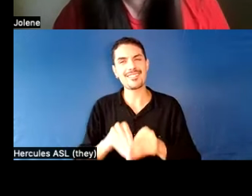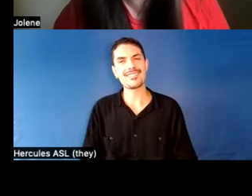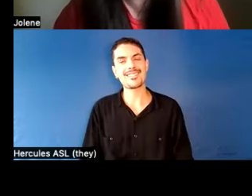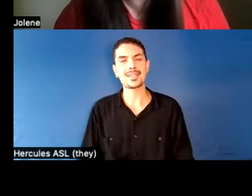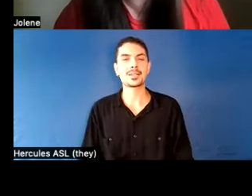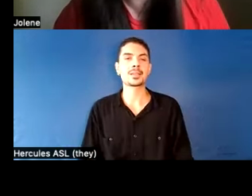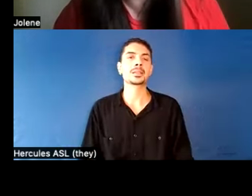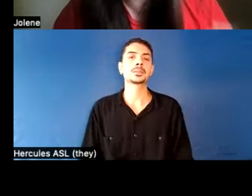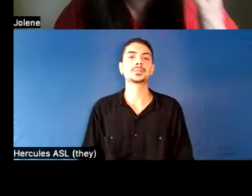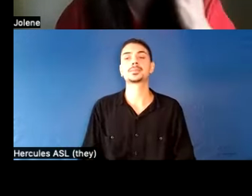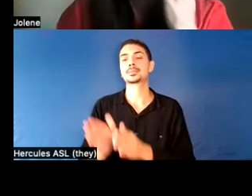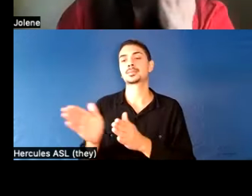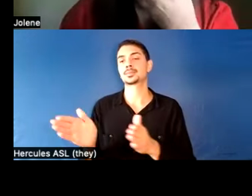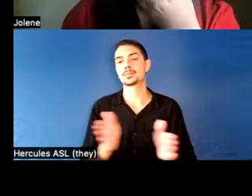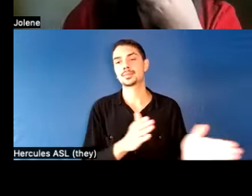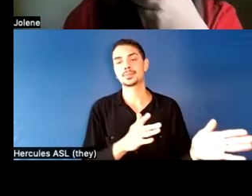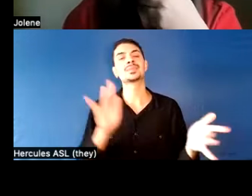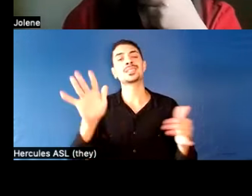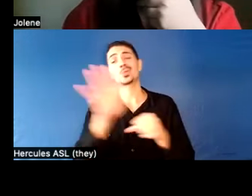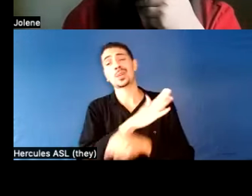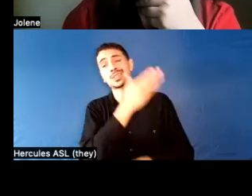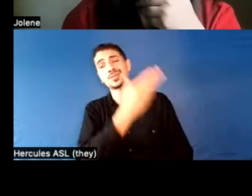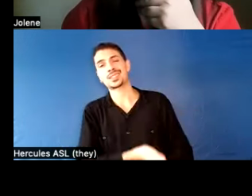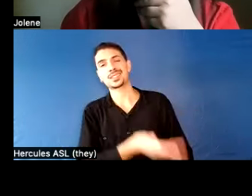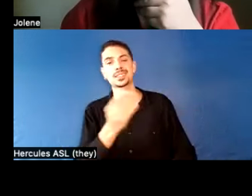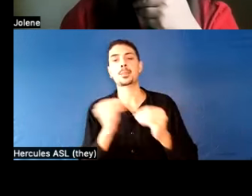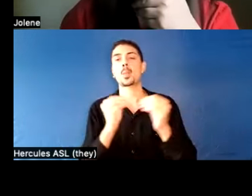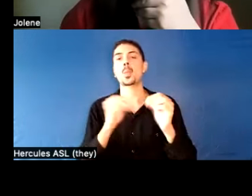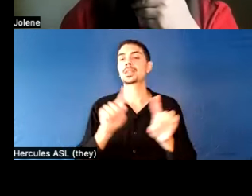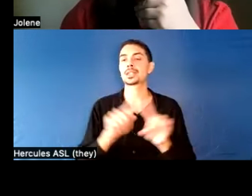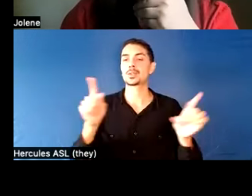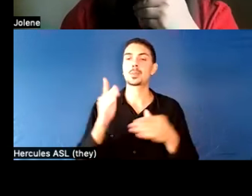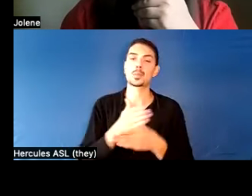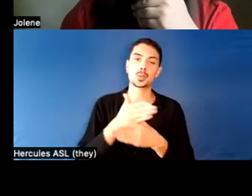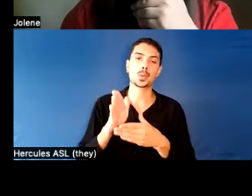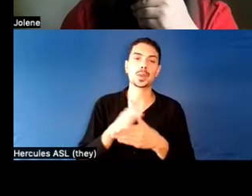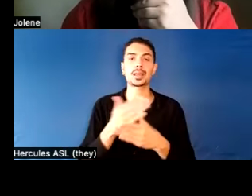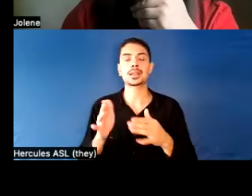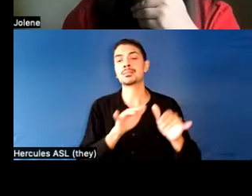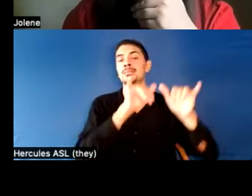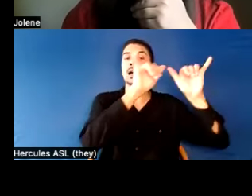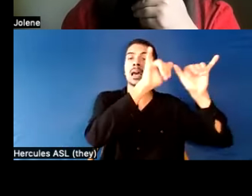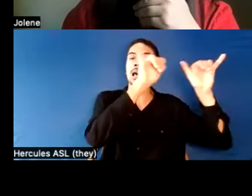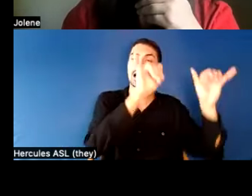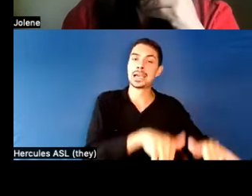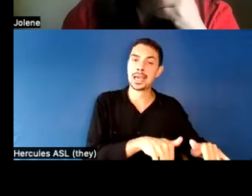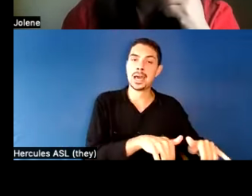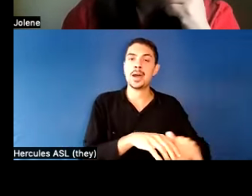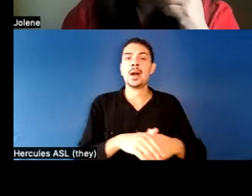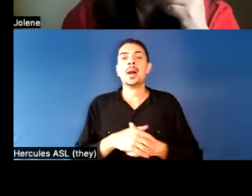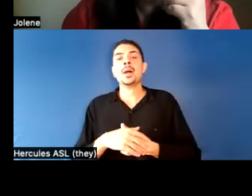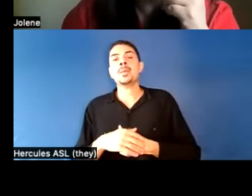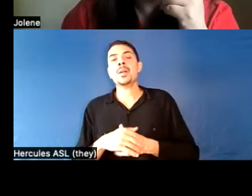The rest of this is just kind of little bits about some of the differences between, you know, what systems, the difference in